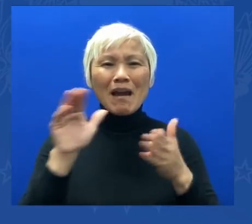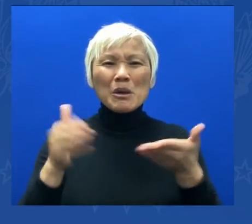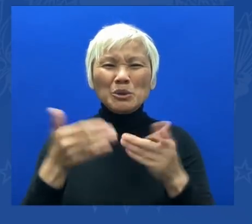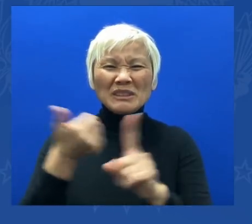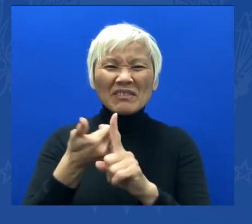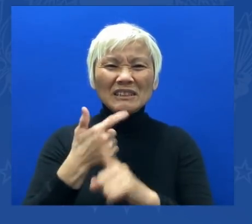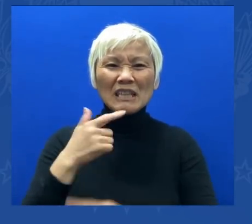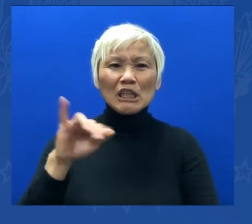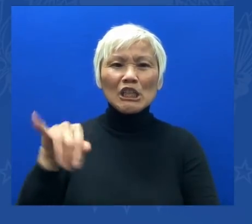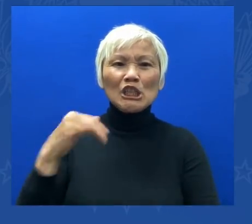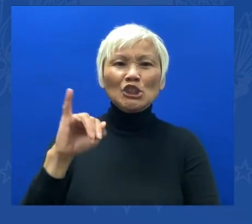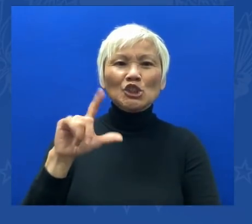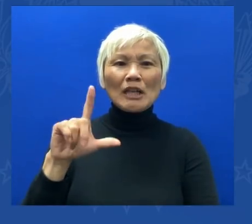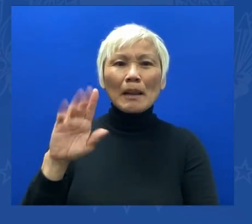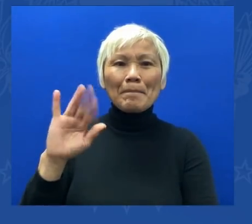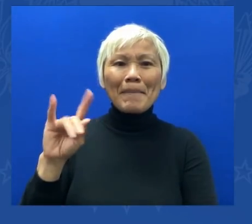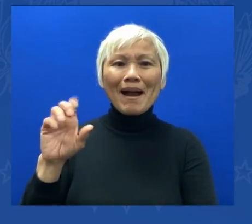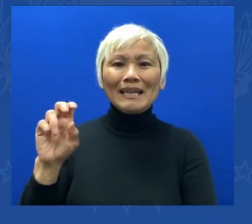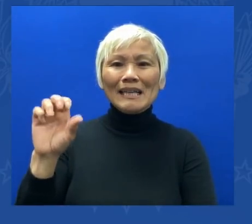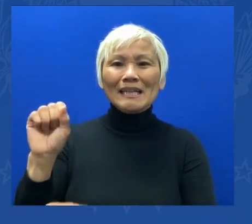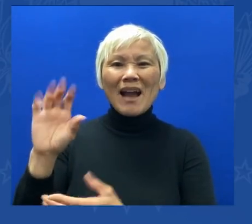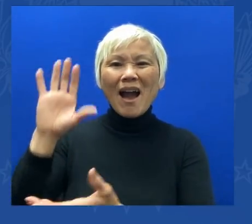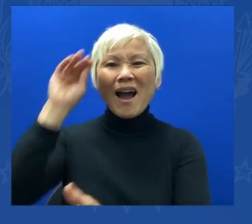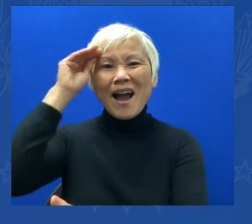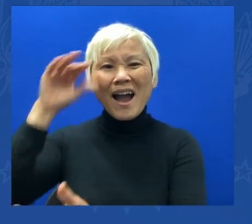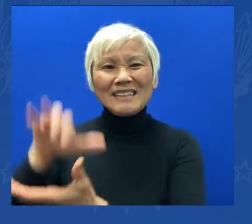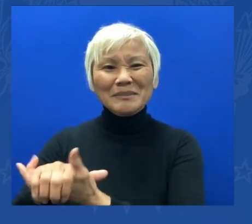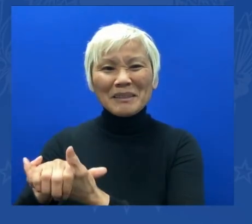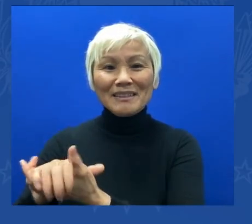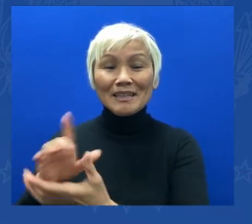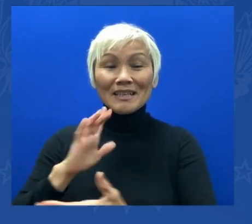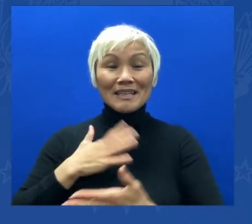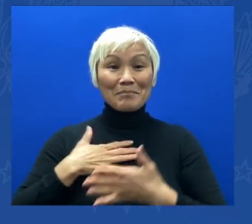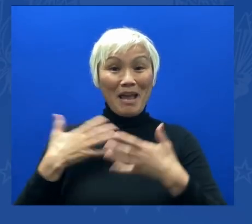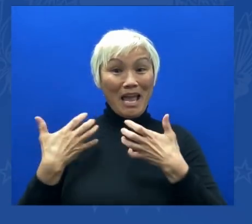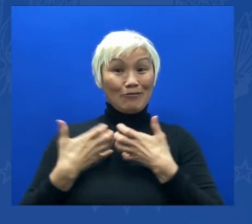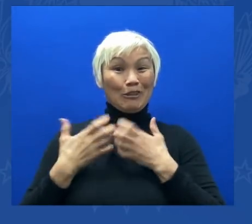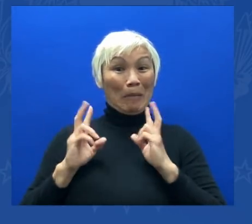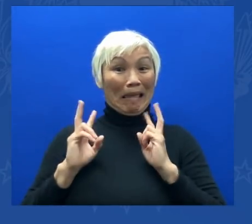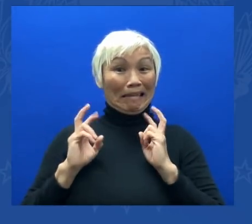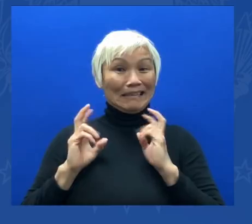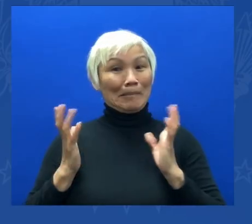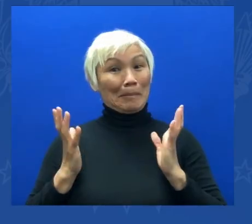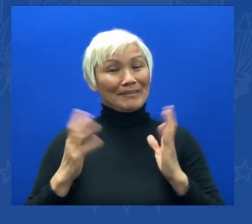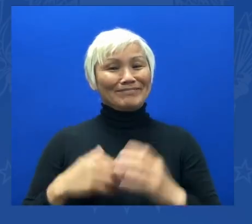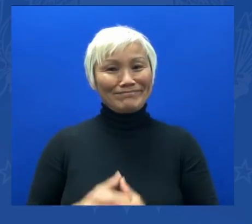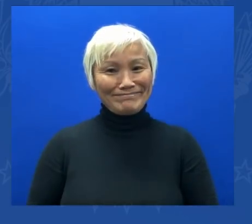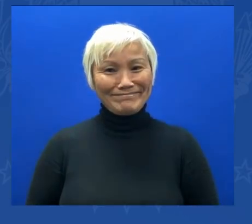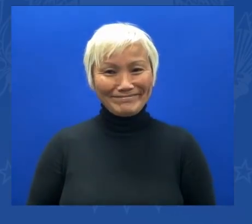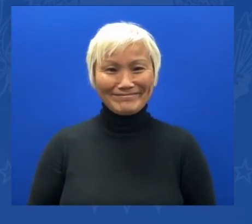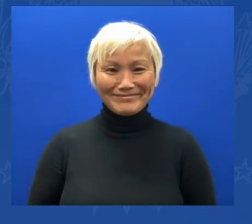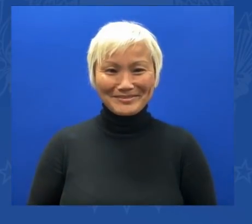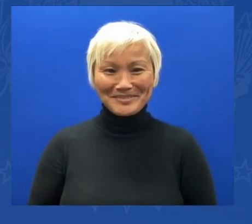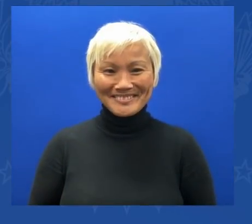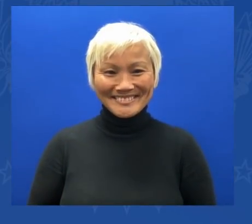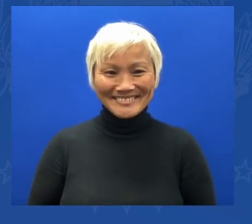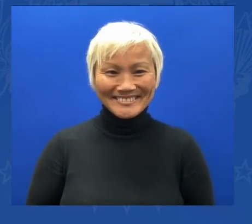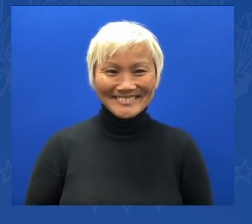I've attended this dinner many times, but this is my first time as president. The organizers had it